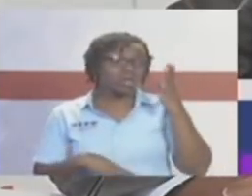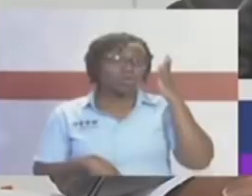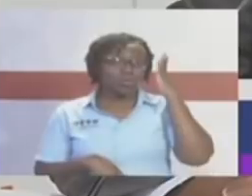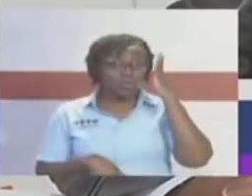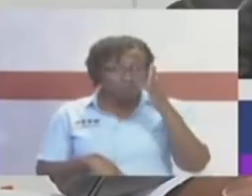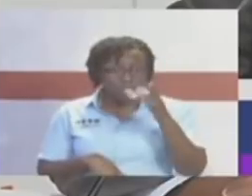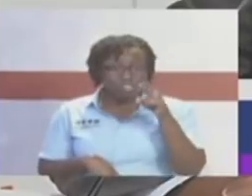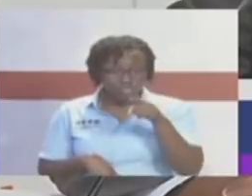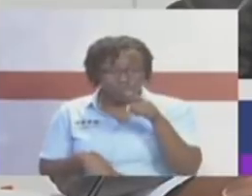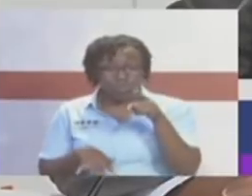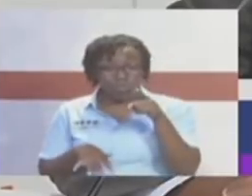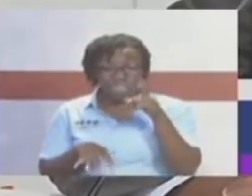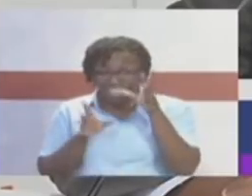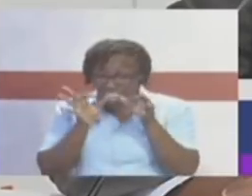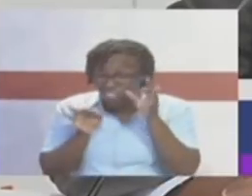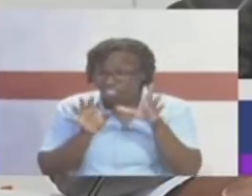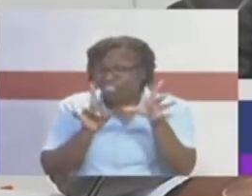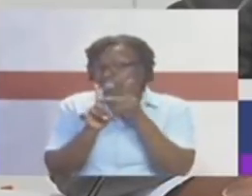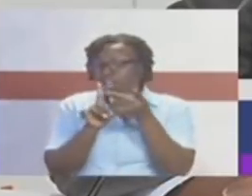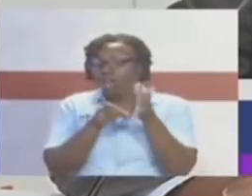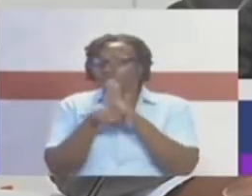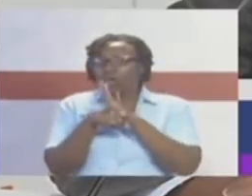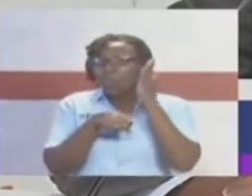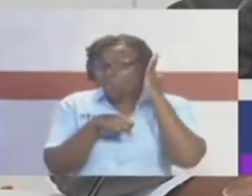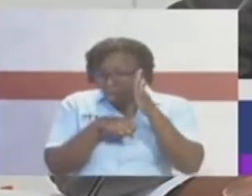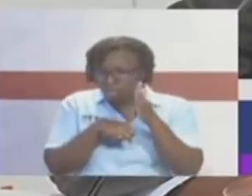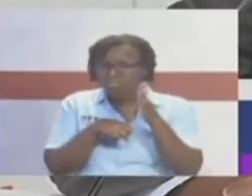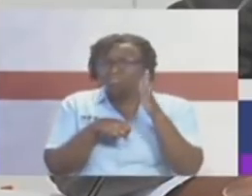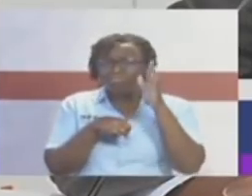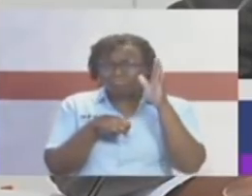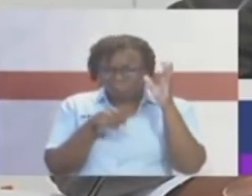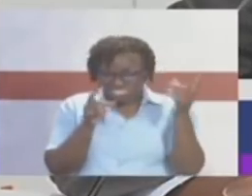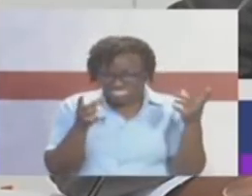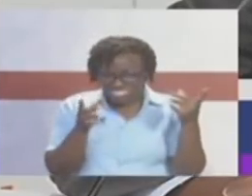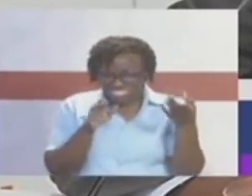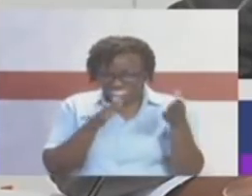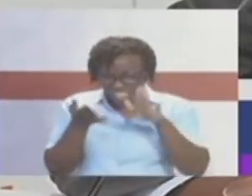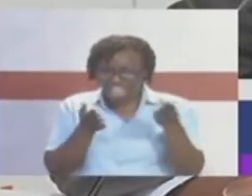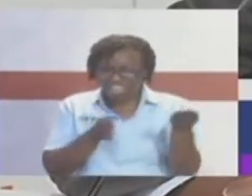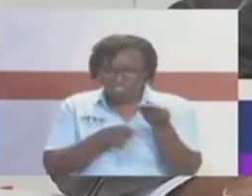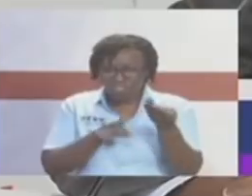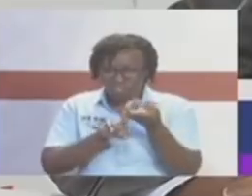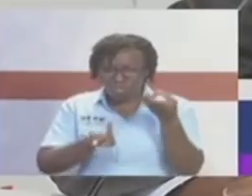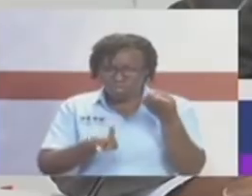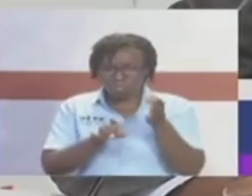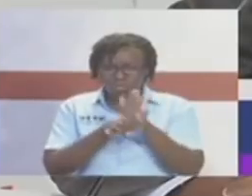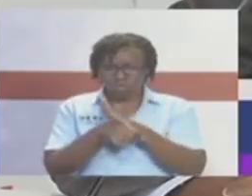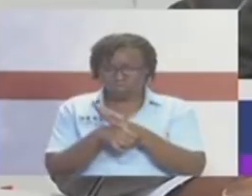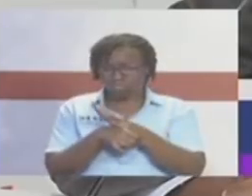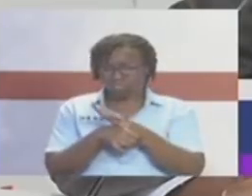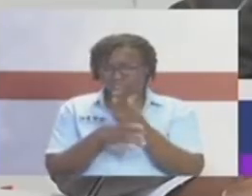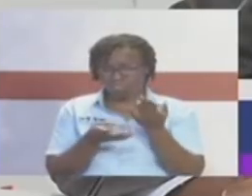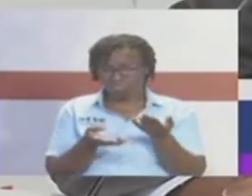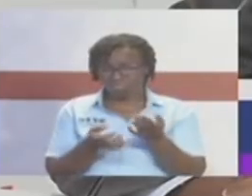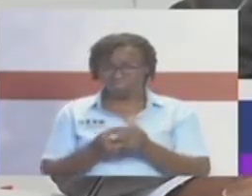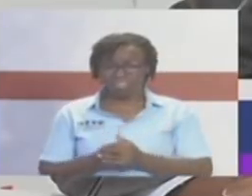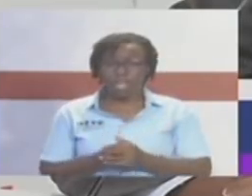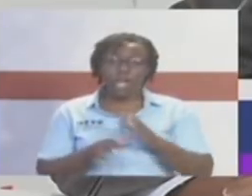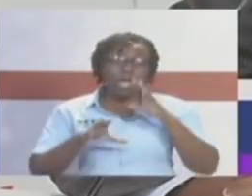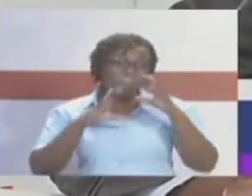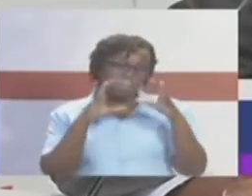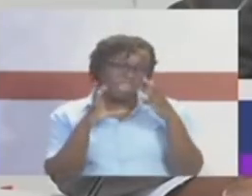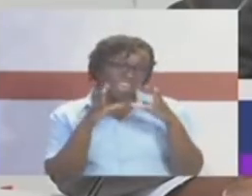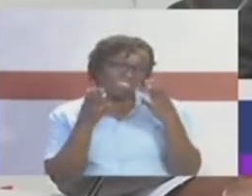from COVID compared to all the other risk factors that we've heard about in the previous months, compared to